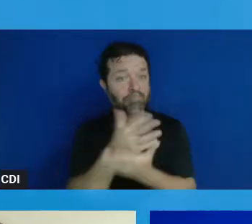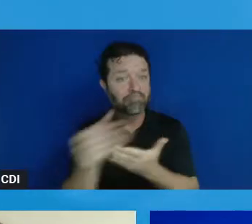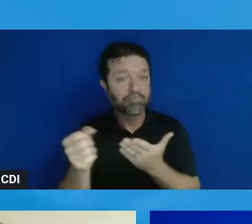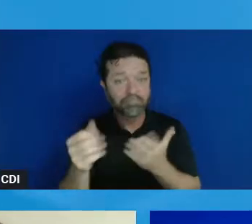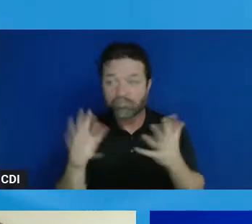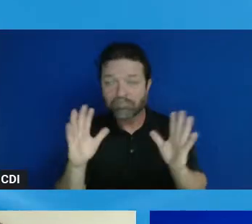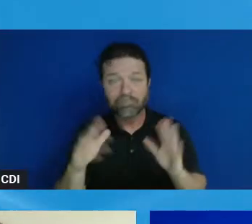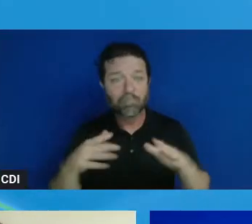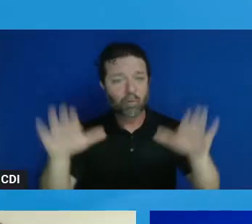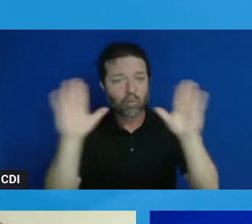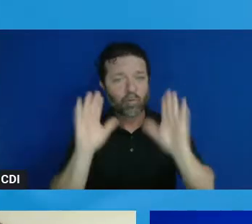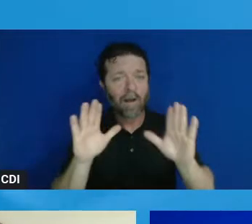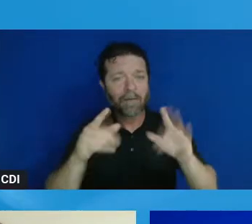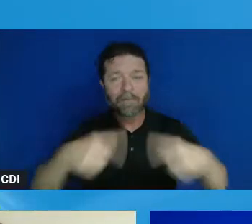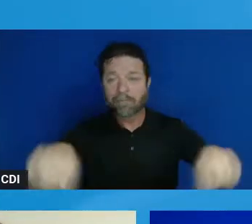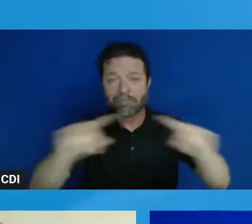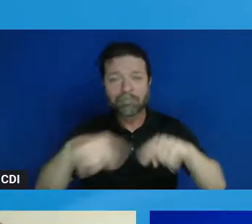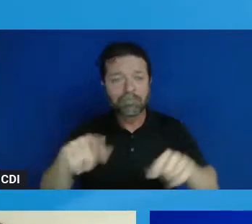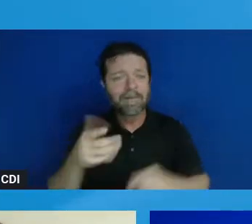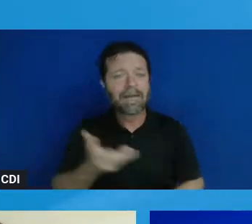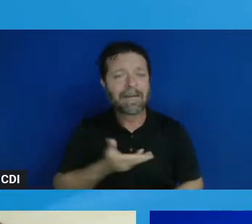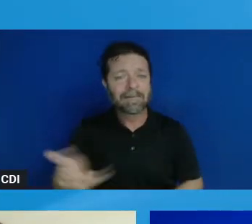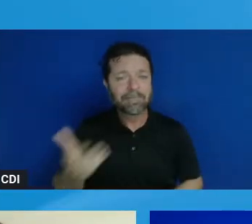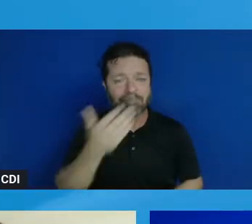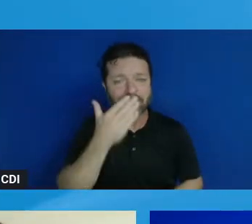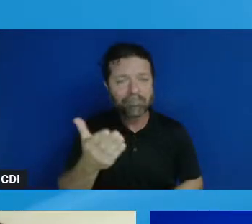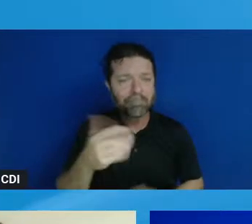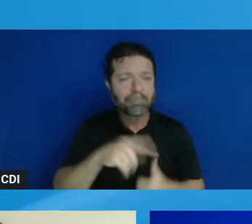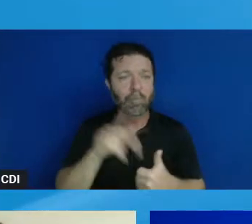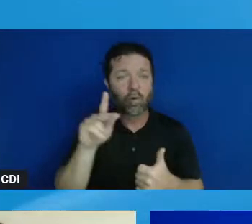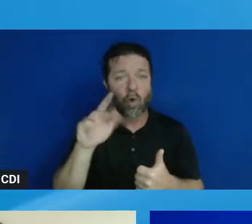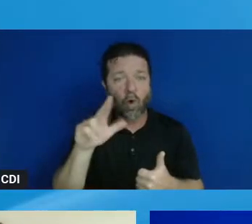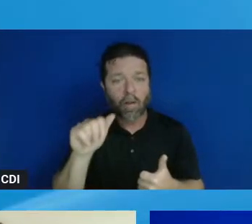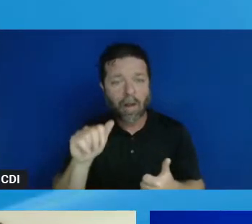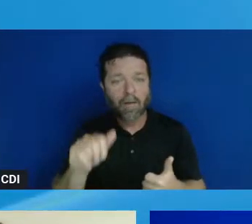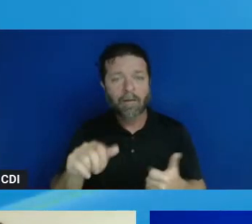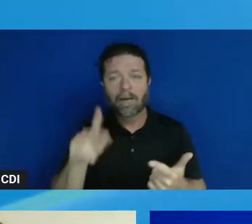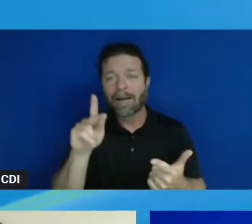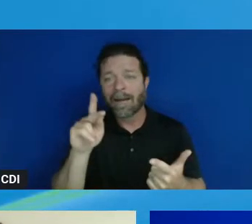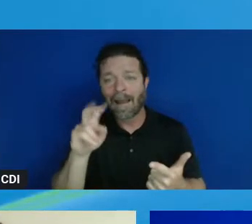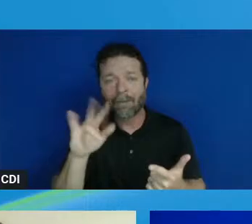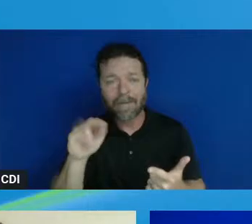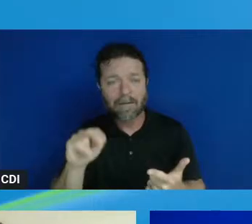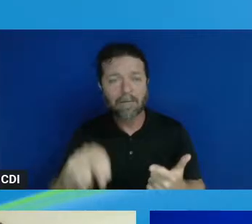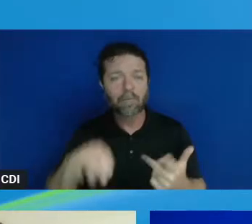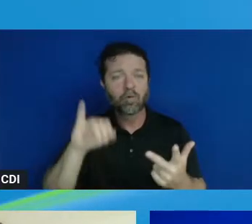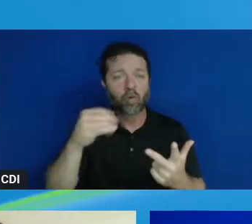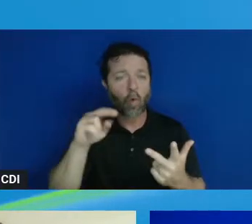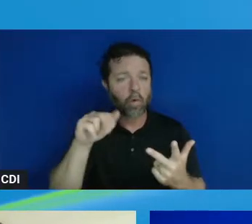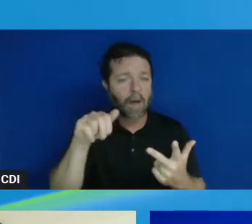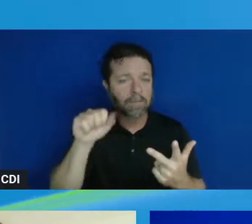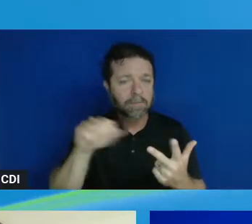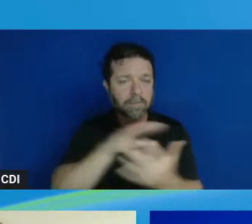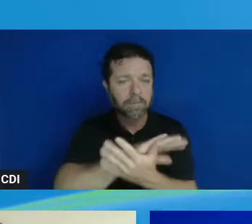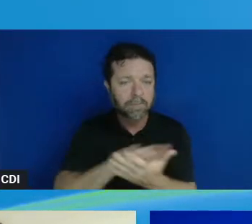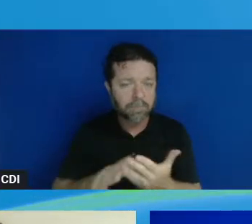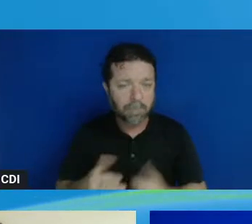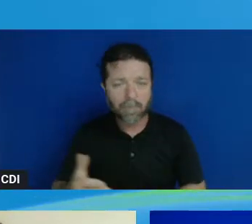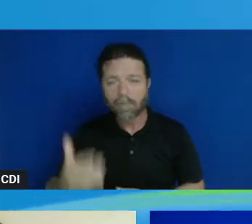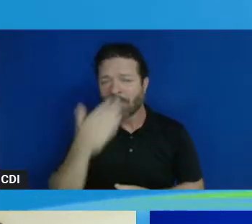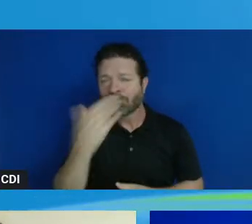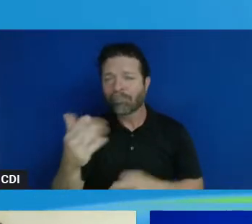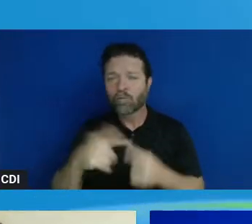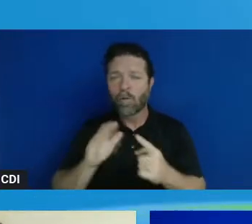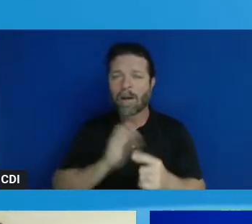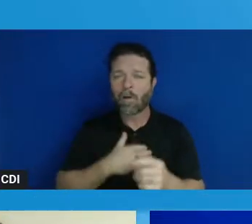Carla, Kevin, Jonas. Definitely a big shout out to our ASL team, which is